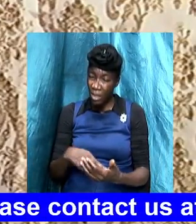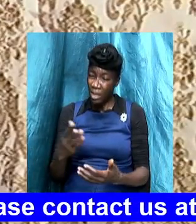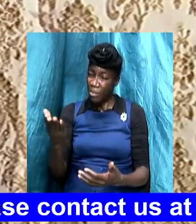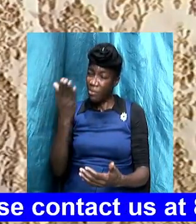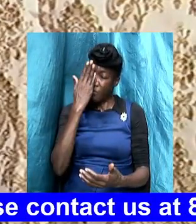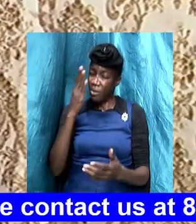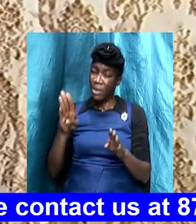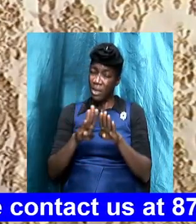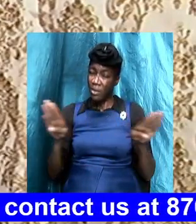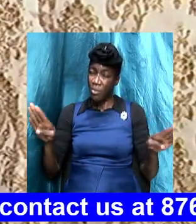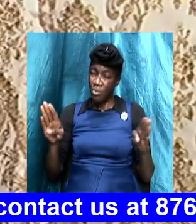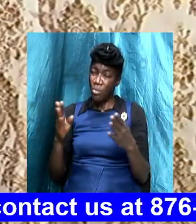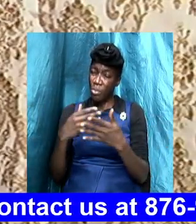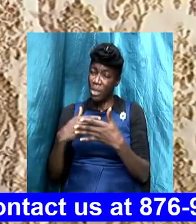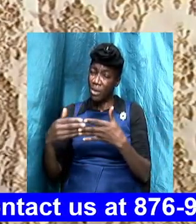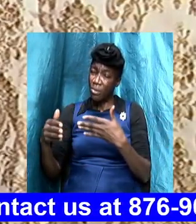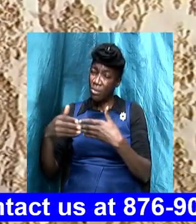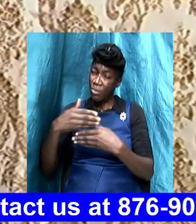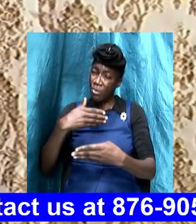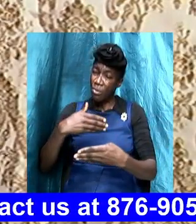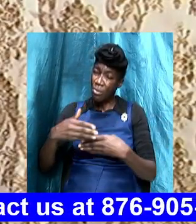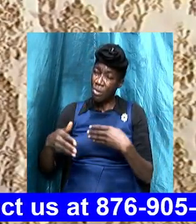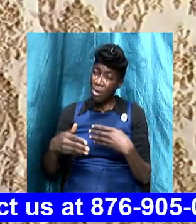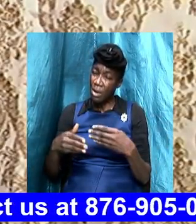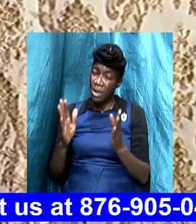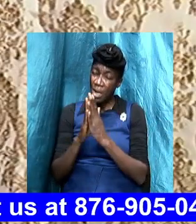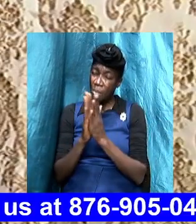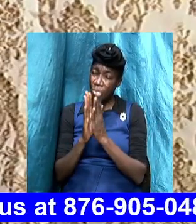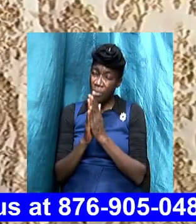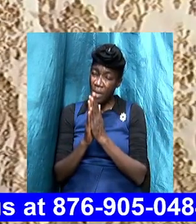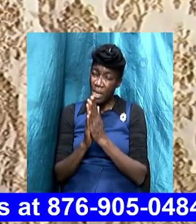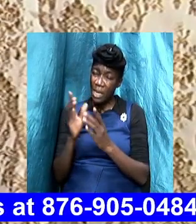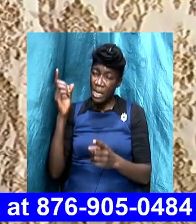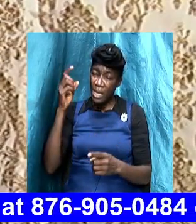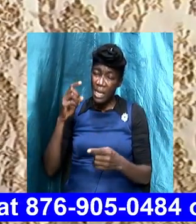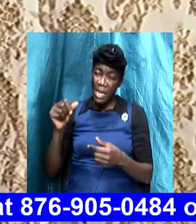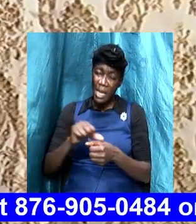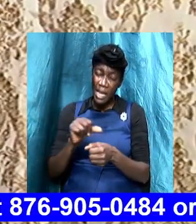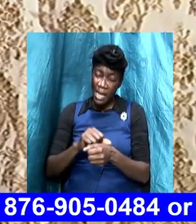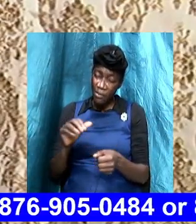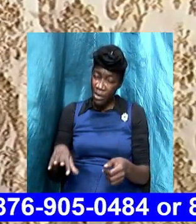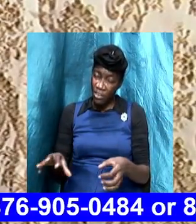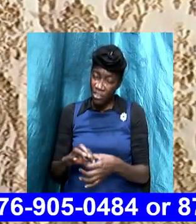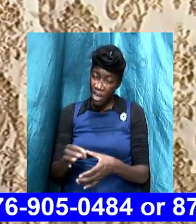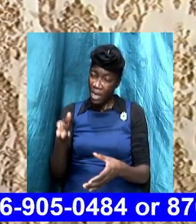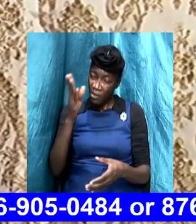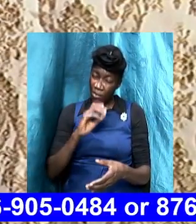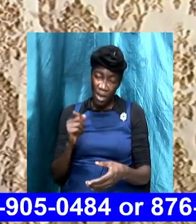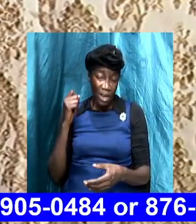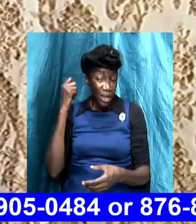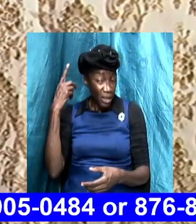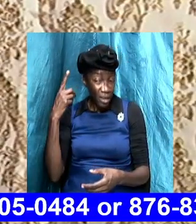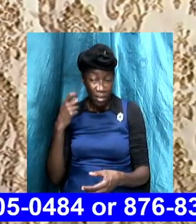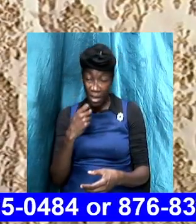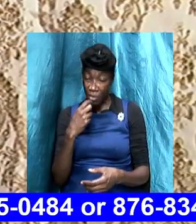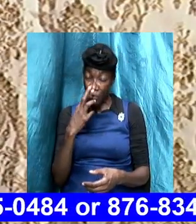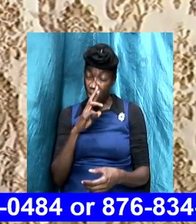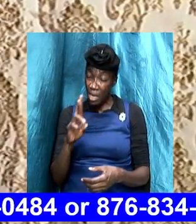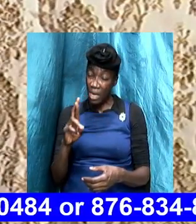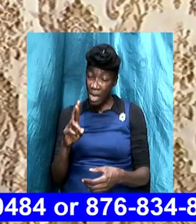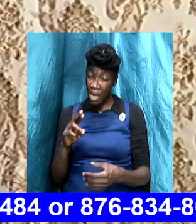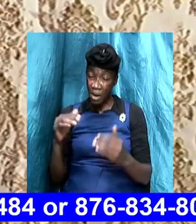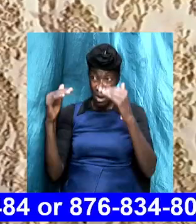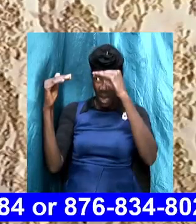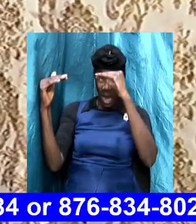an open door. And I pray right now, God, that every child of God that will come to an acknowledgement of who we are, will align